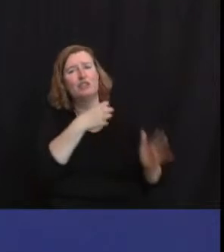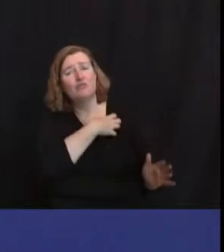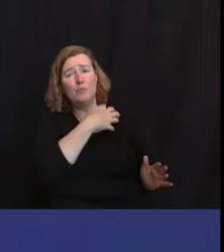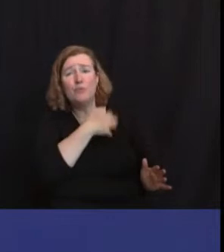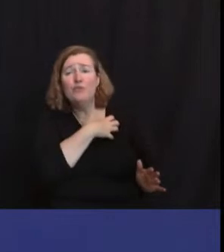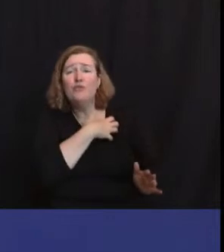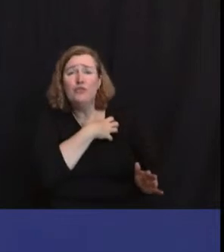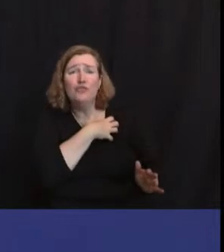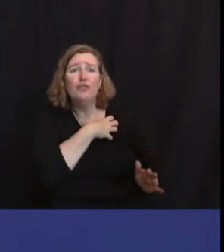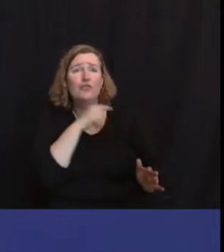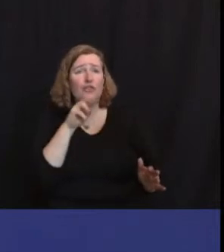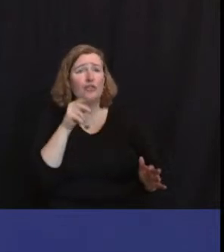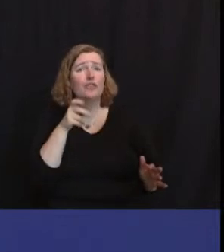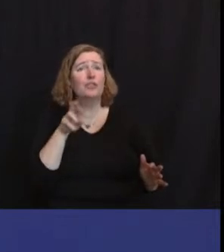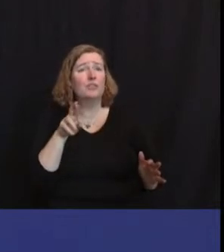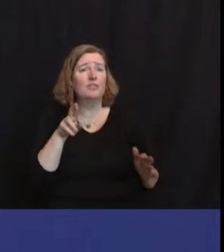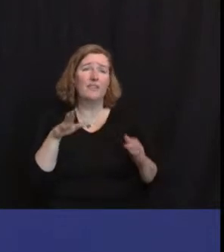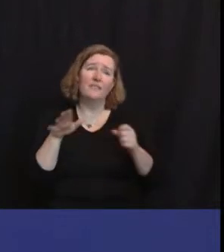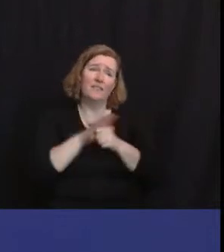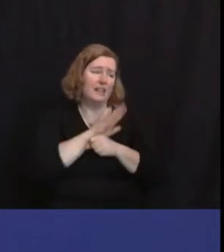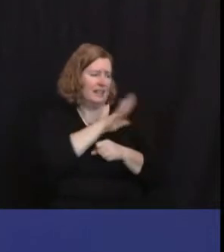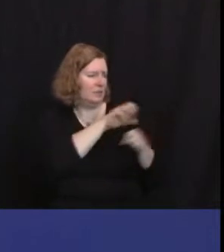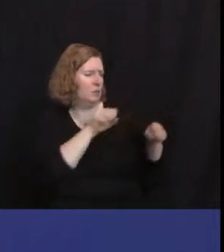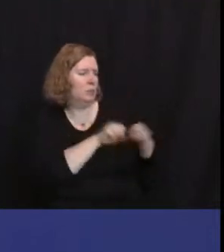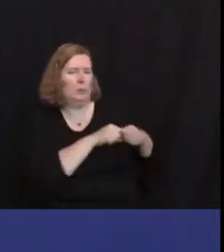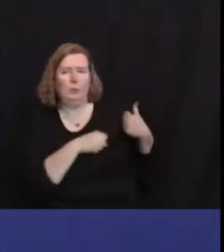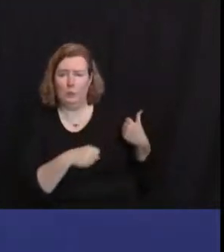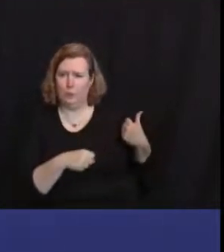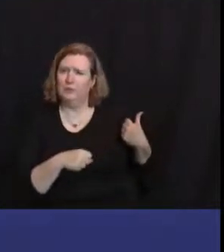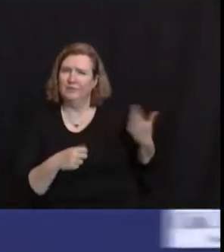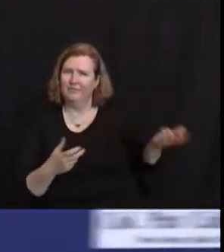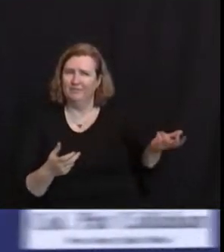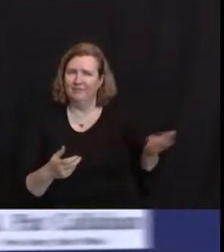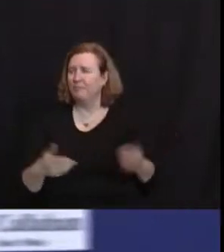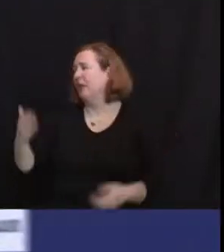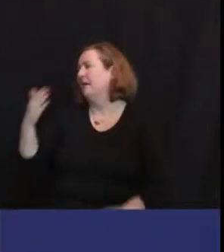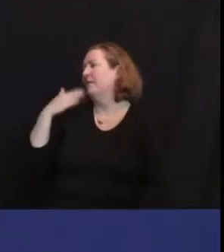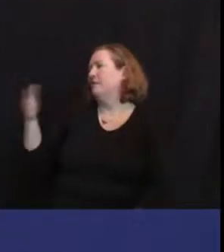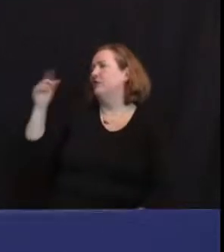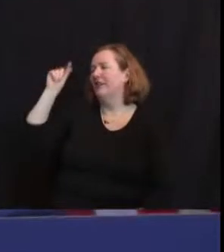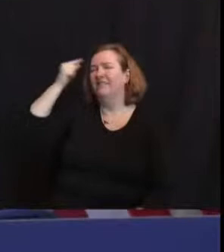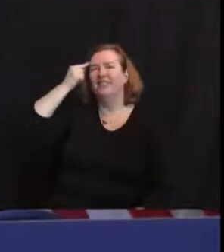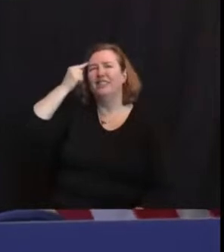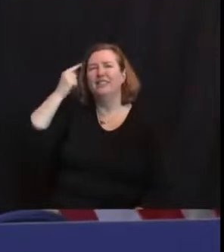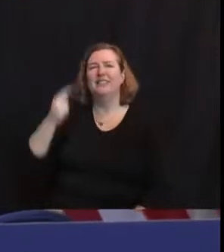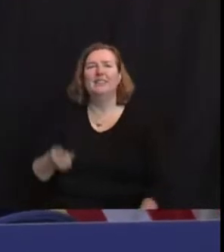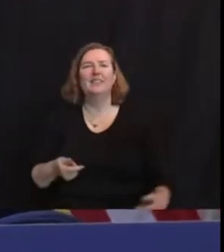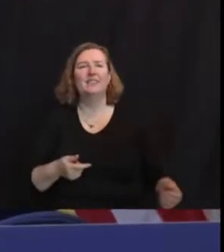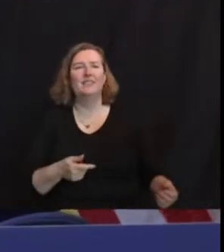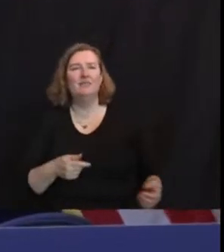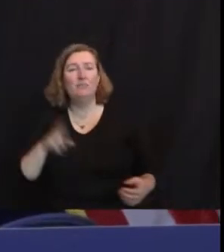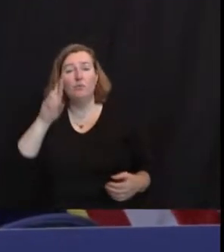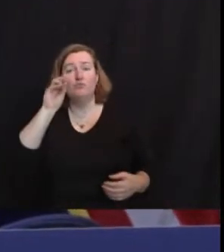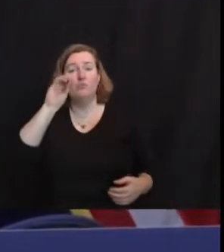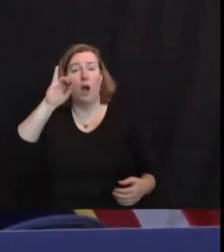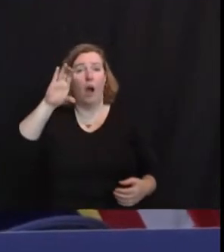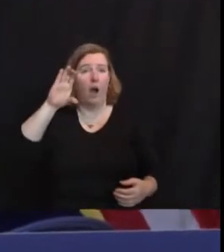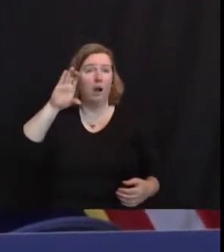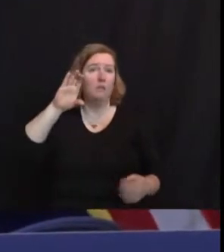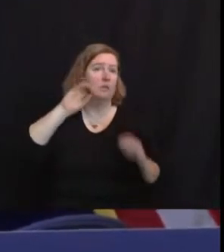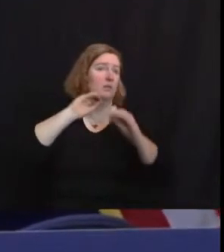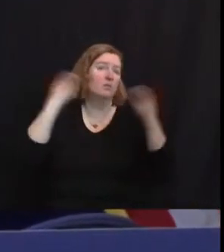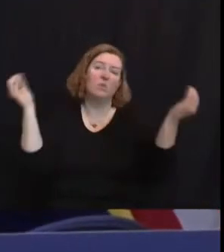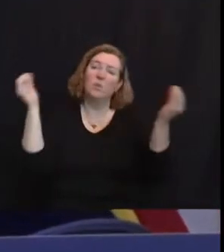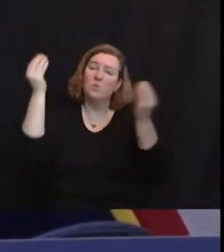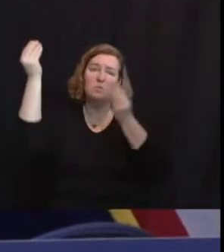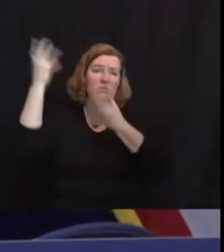and your colleagues have set before them. Please. Thank you, Governor. The ROC has received no notifications with regard to any executive